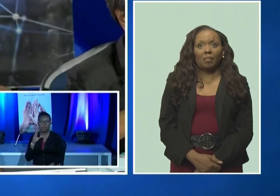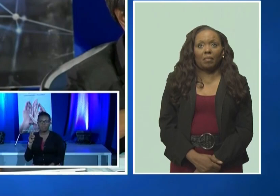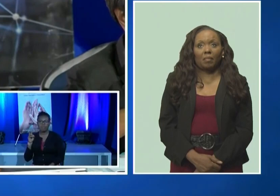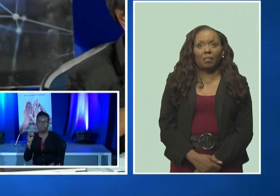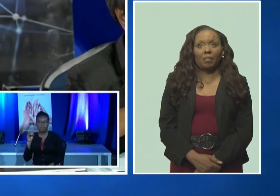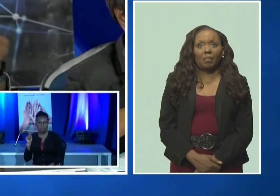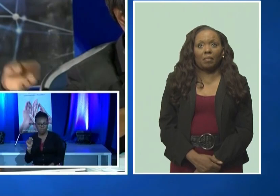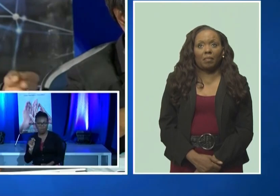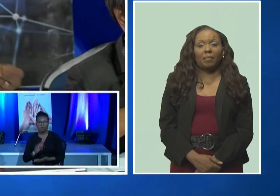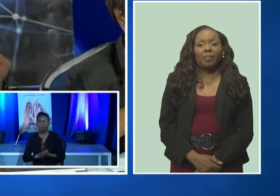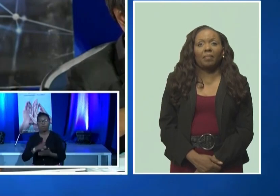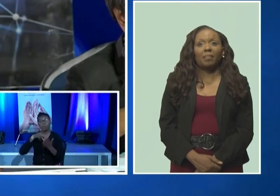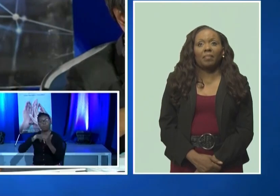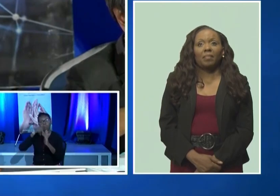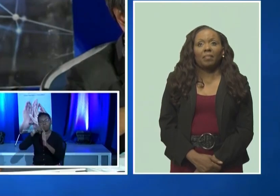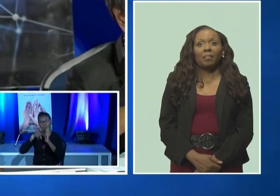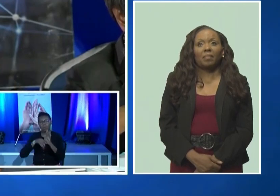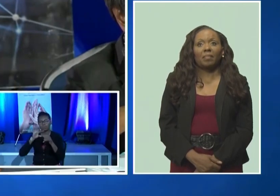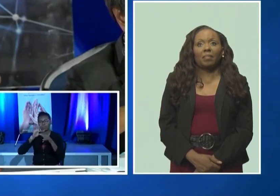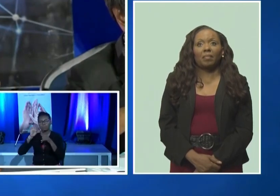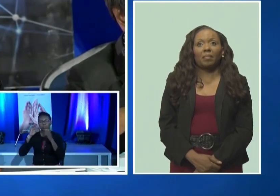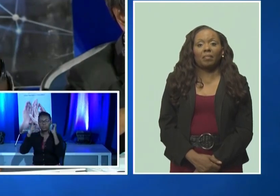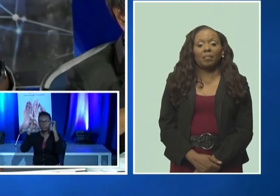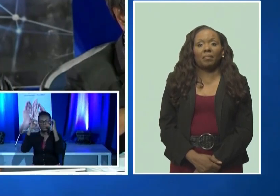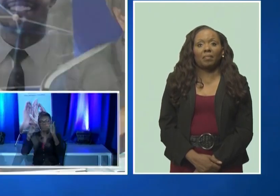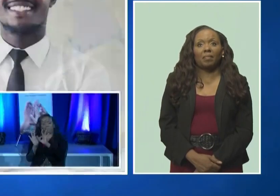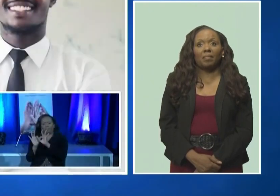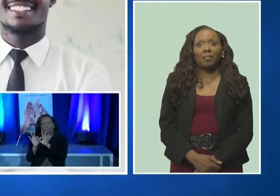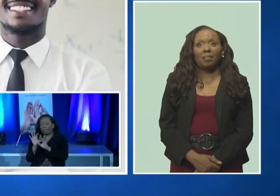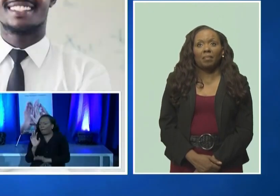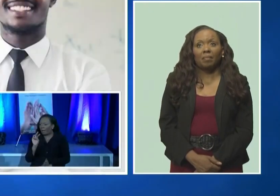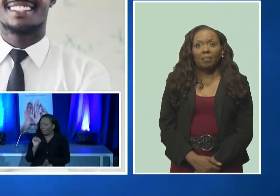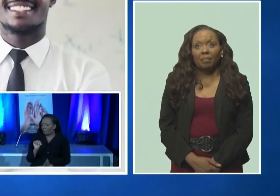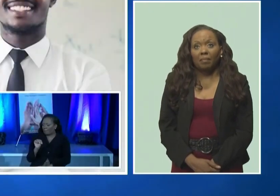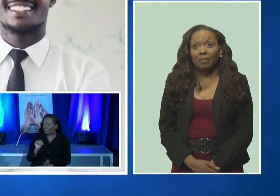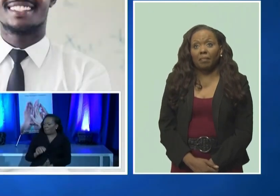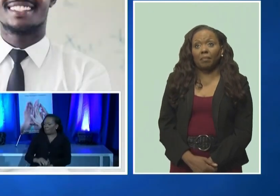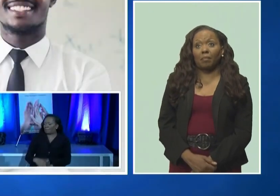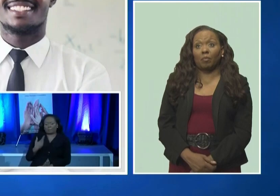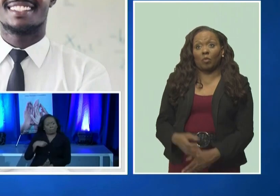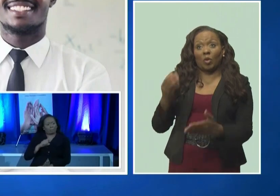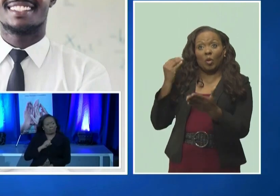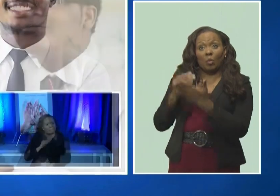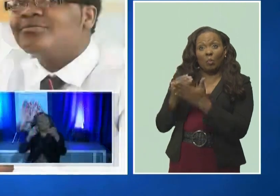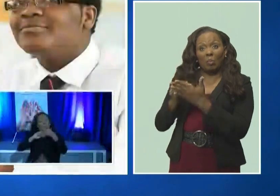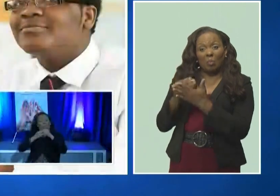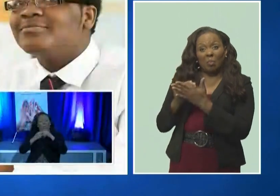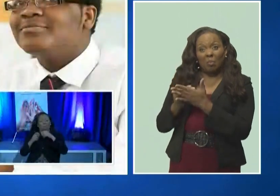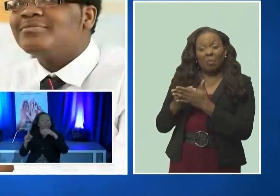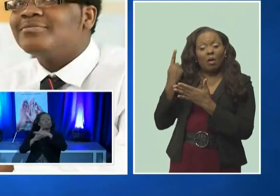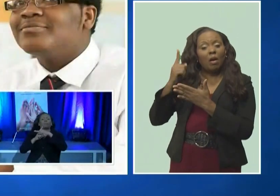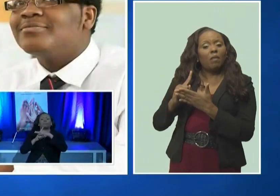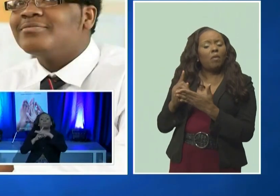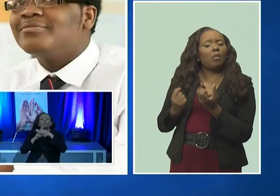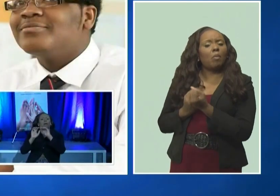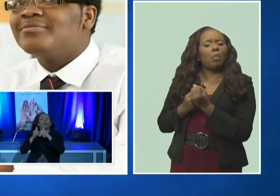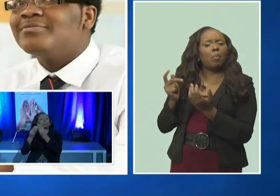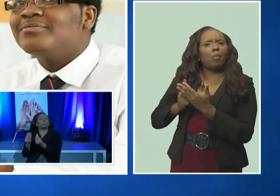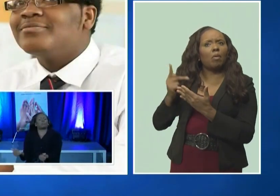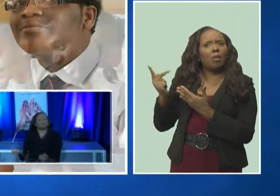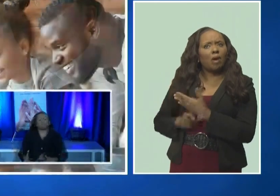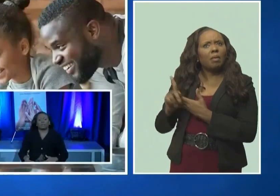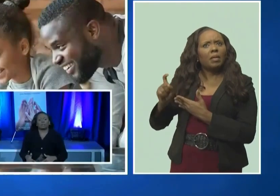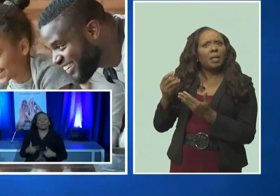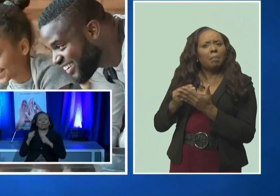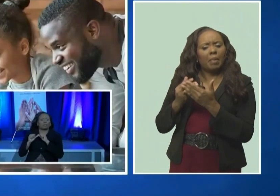Education program, the Diploma in Education Leadership program. The issue of financing was also raised, with some proposing a dedicated